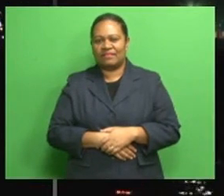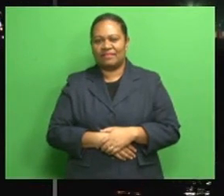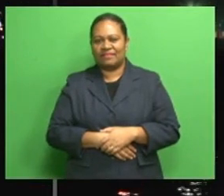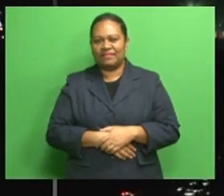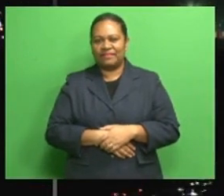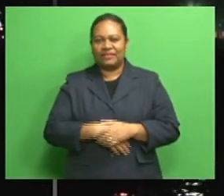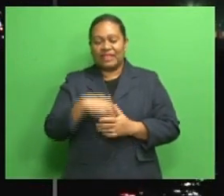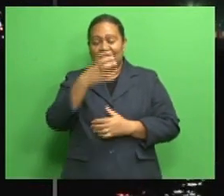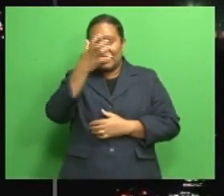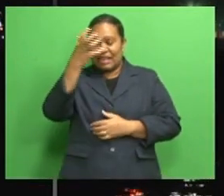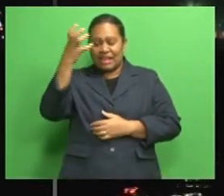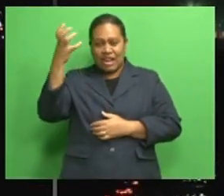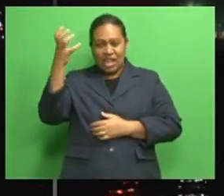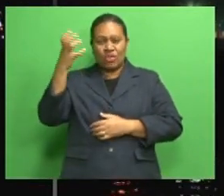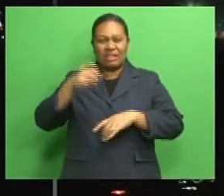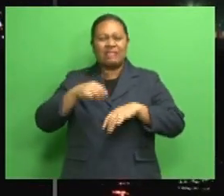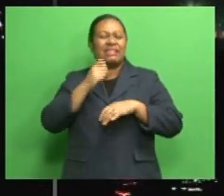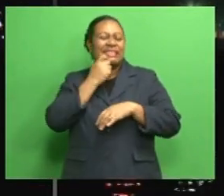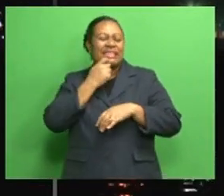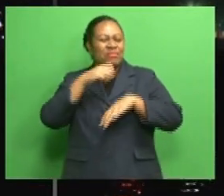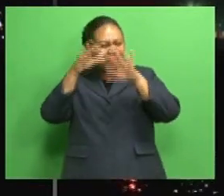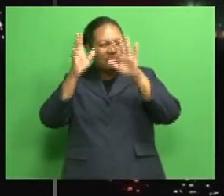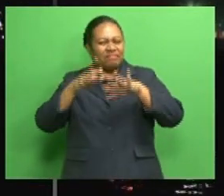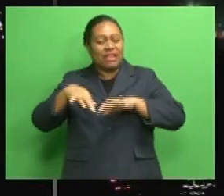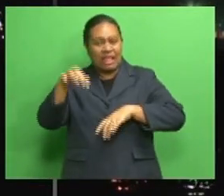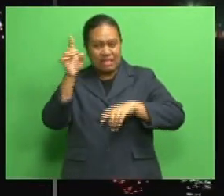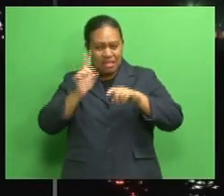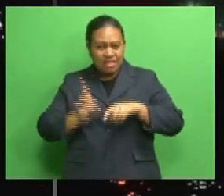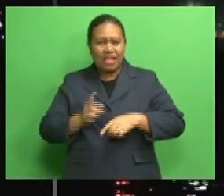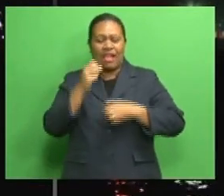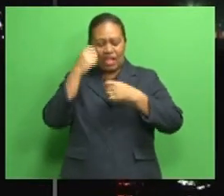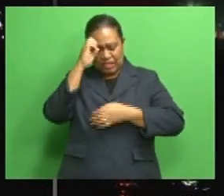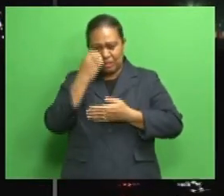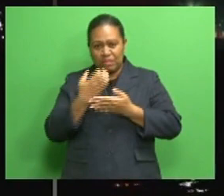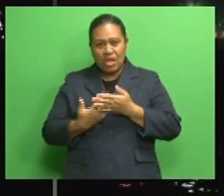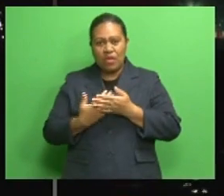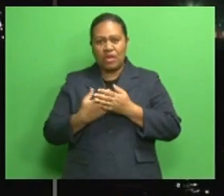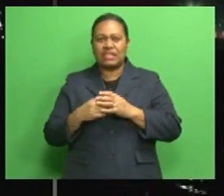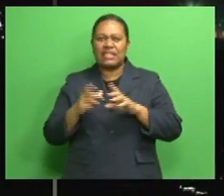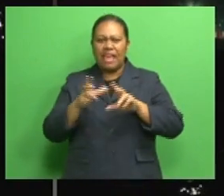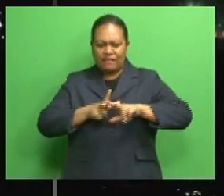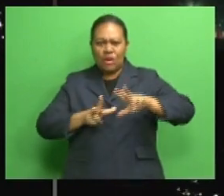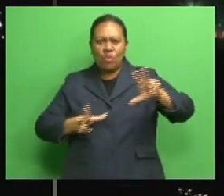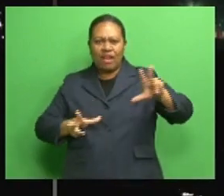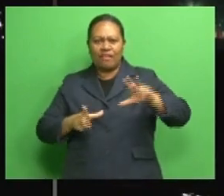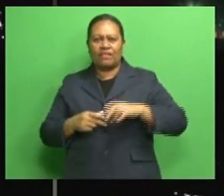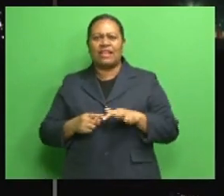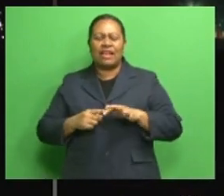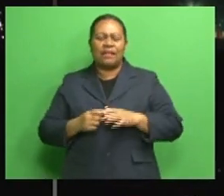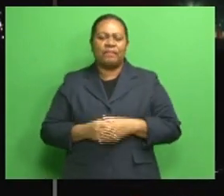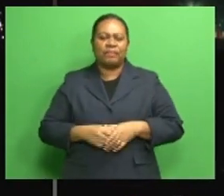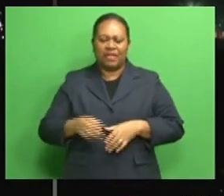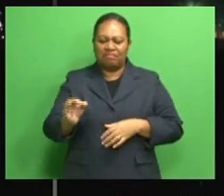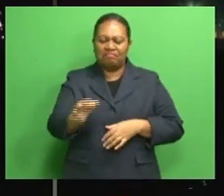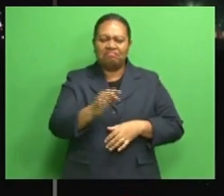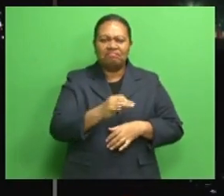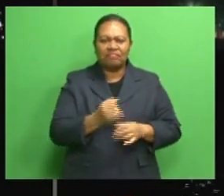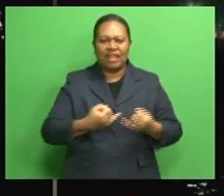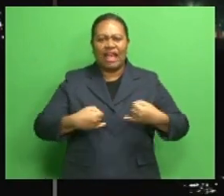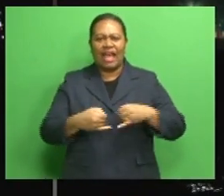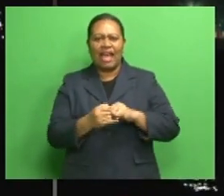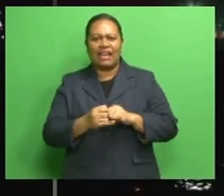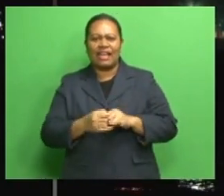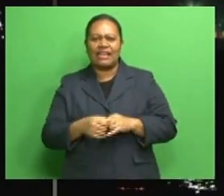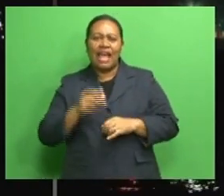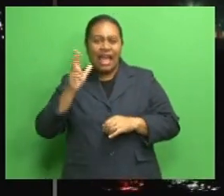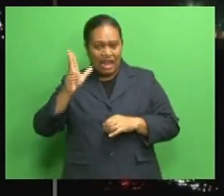Cloudy periods with some showers and isolated thunderstorms were experienced over Vanua Level, the eastern parts and interior Viti Level, Lau and